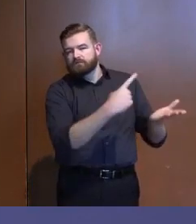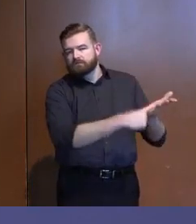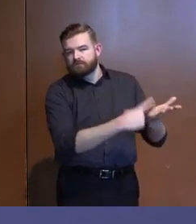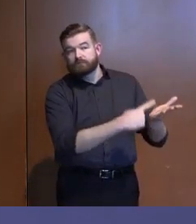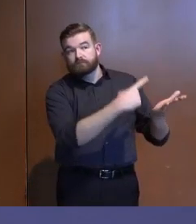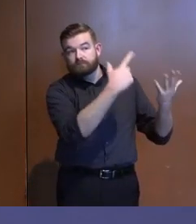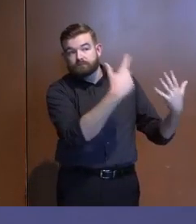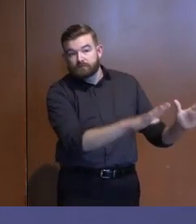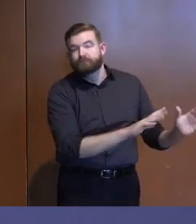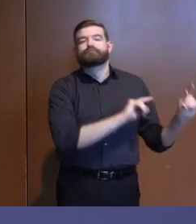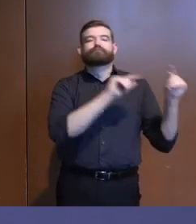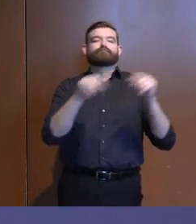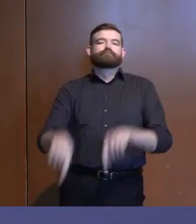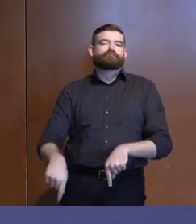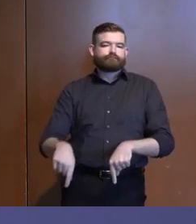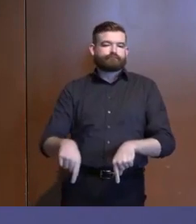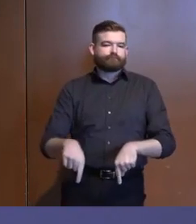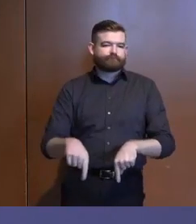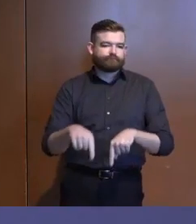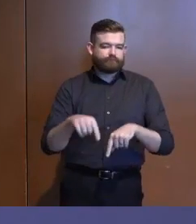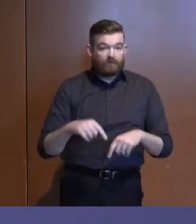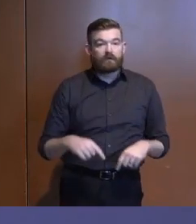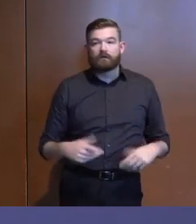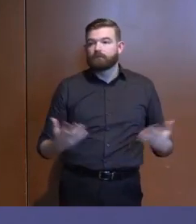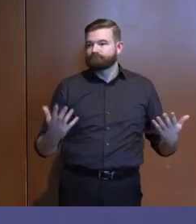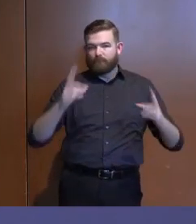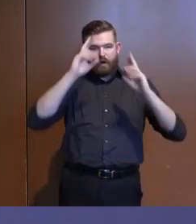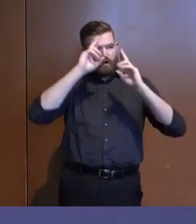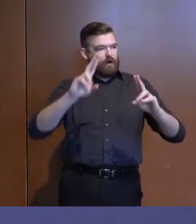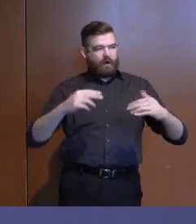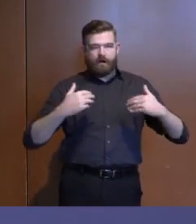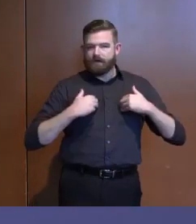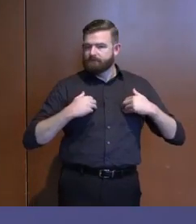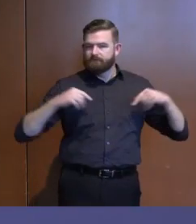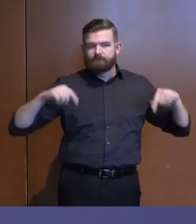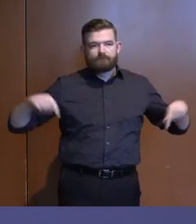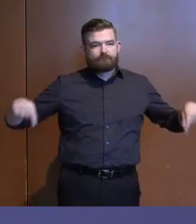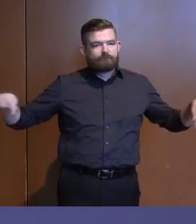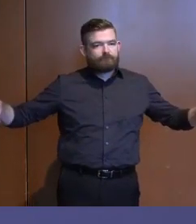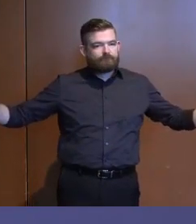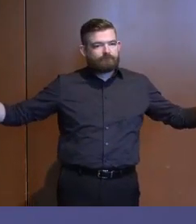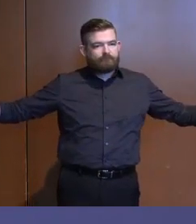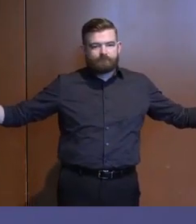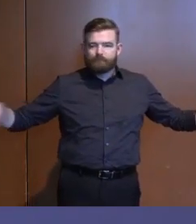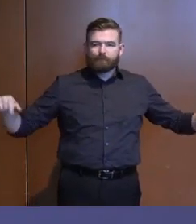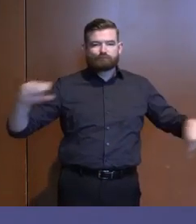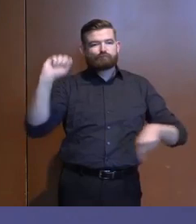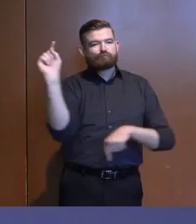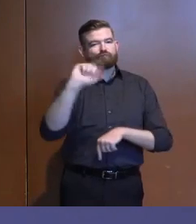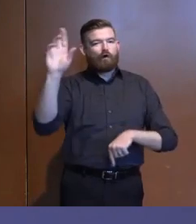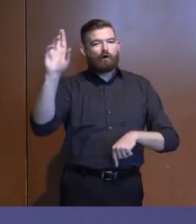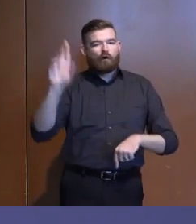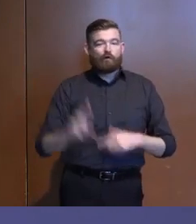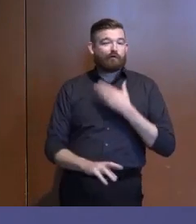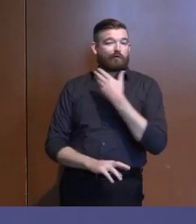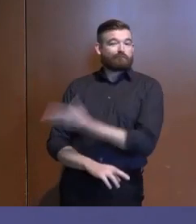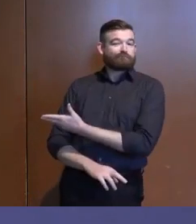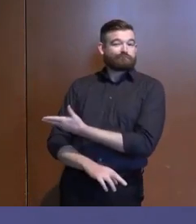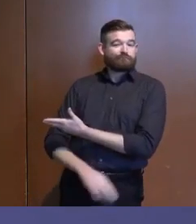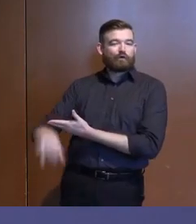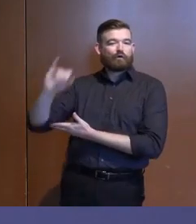Honored to be joined by an all-star team today, including the woman to my right, who needs no introduction, Commissioner of the Department of Health, Judy